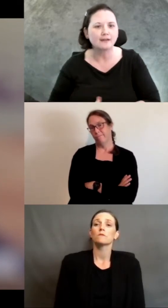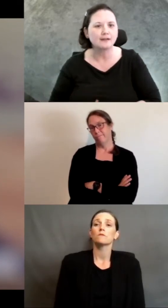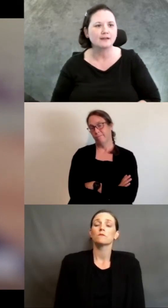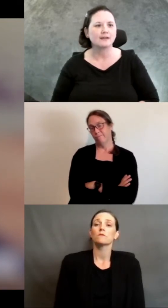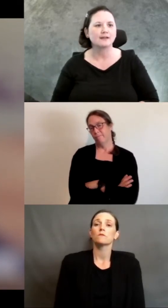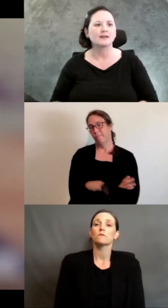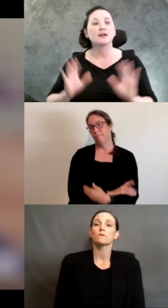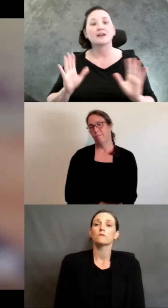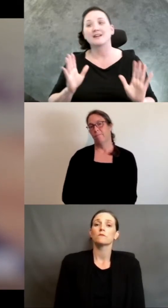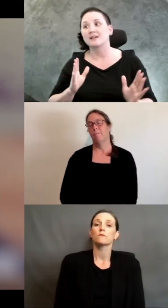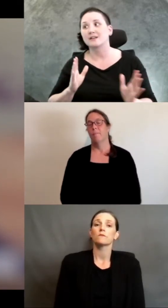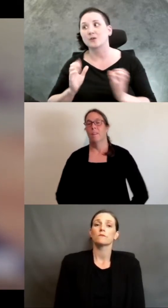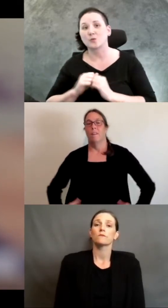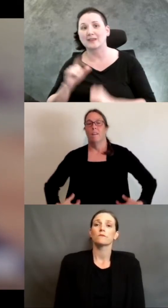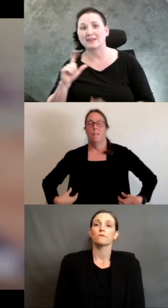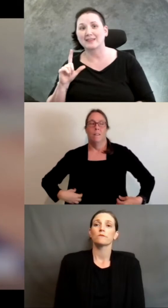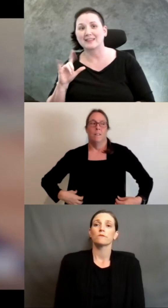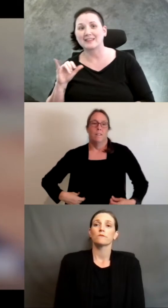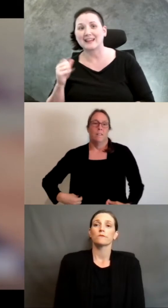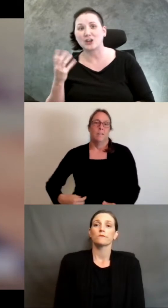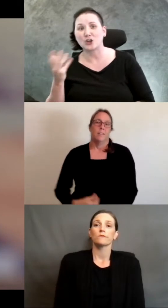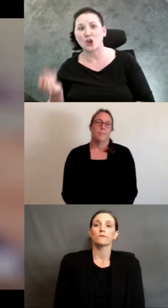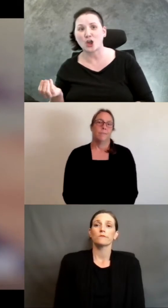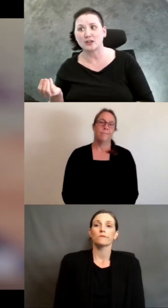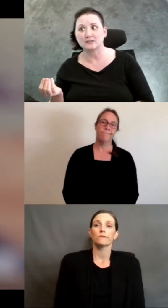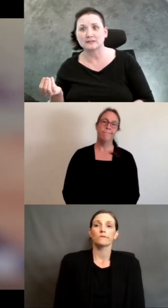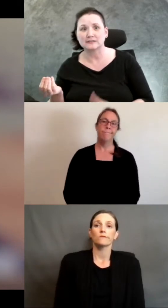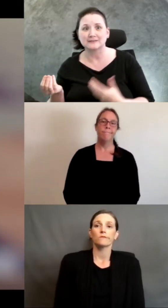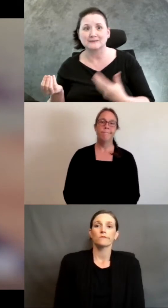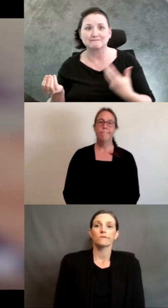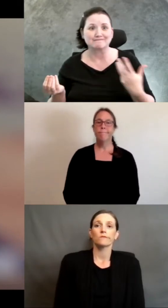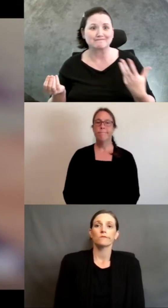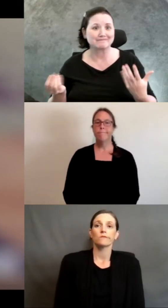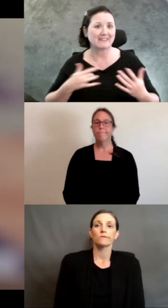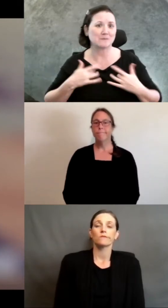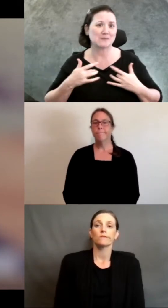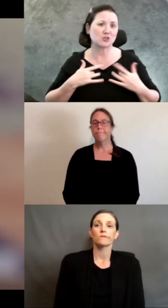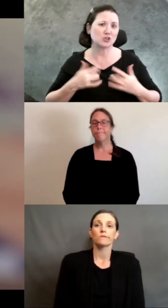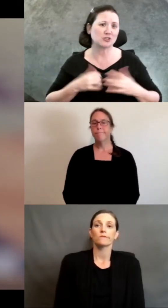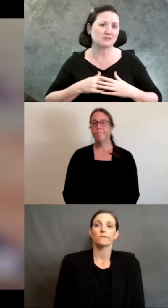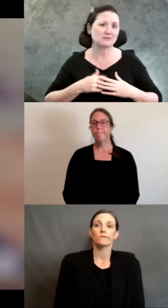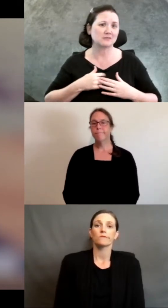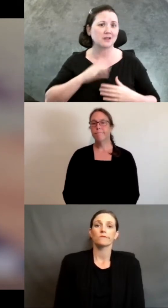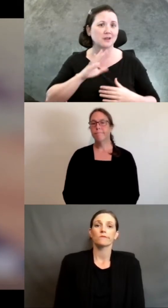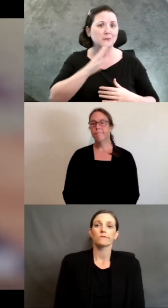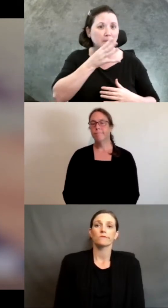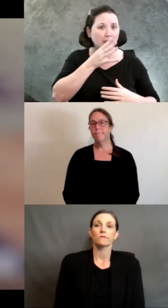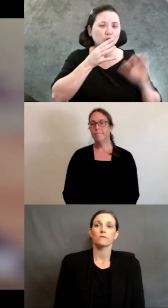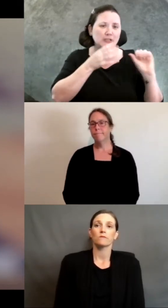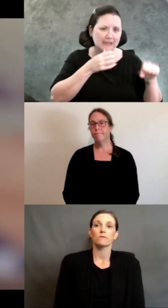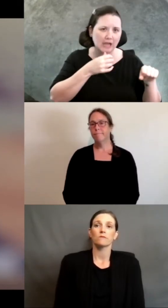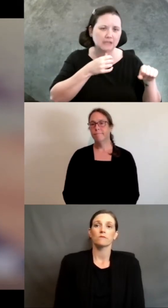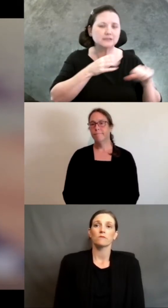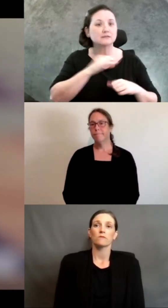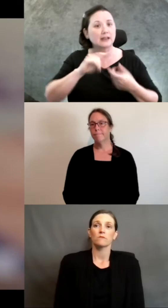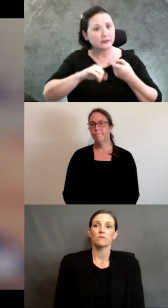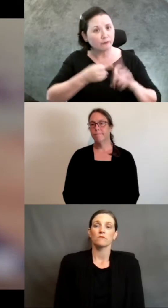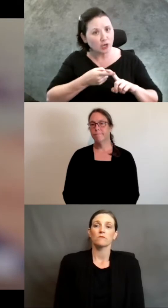With Leah gone, I'm concerned. I'm your mother, yes, and your